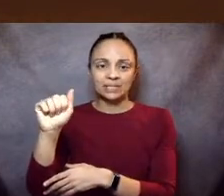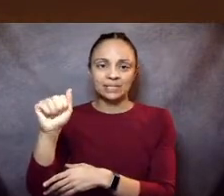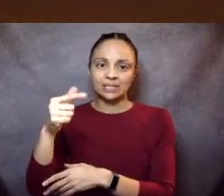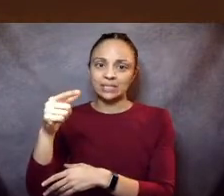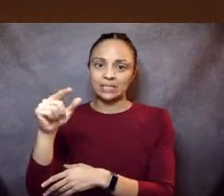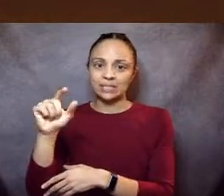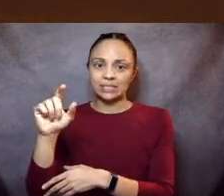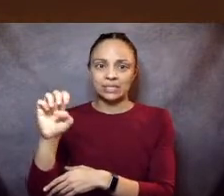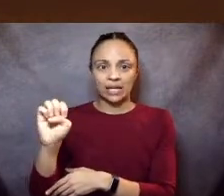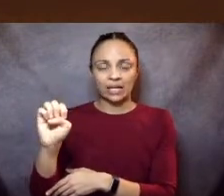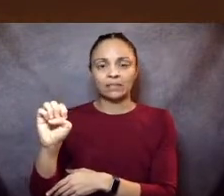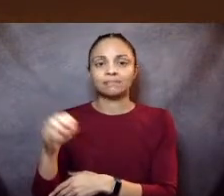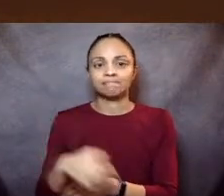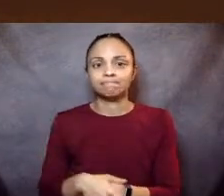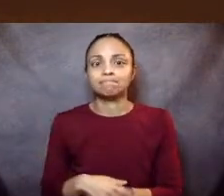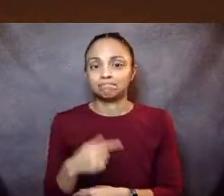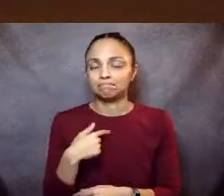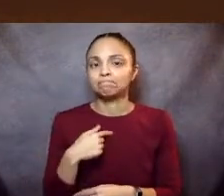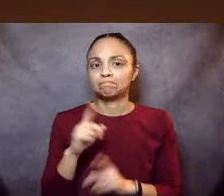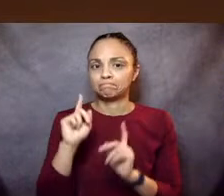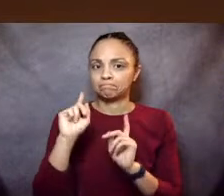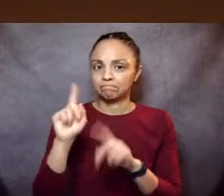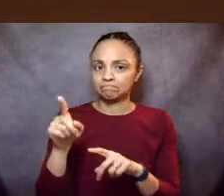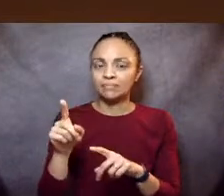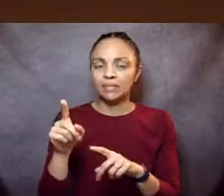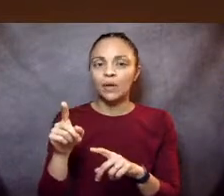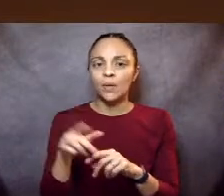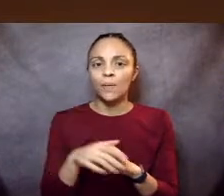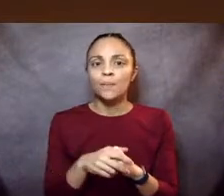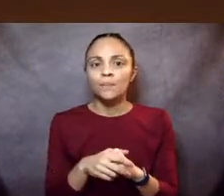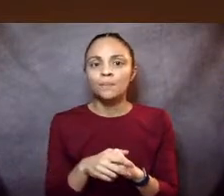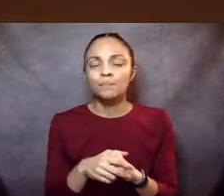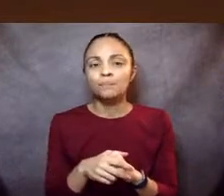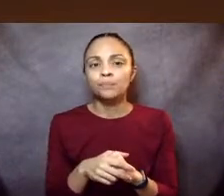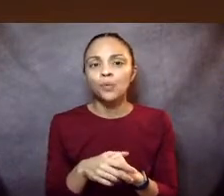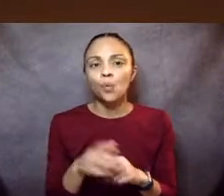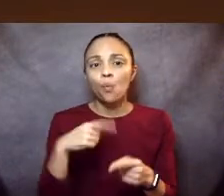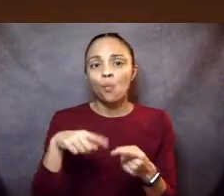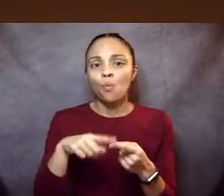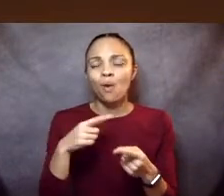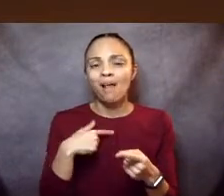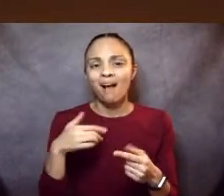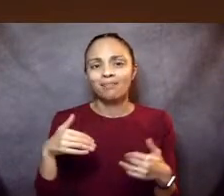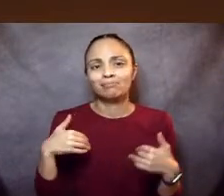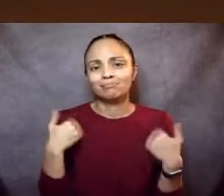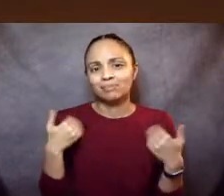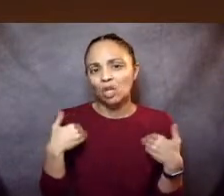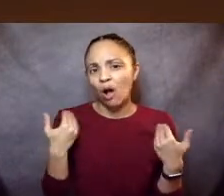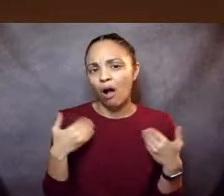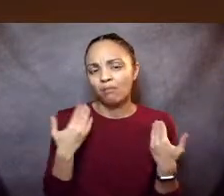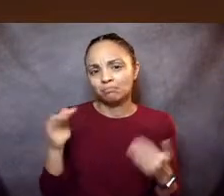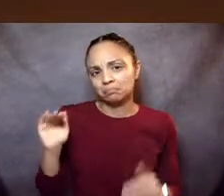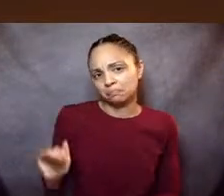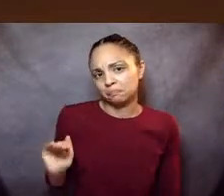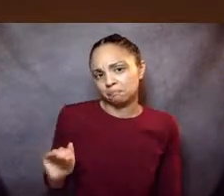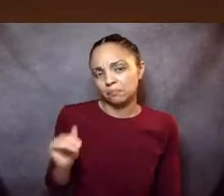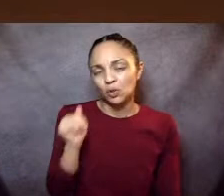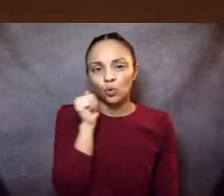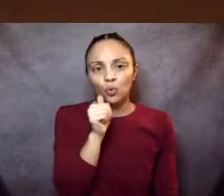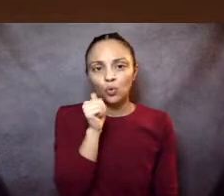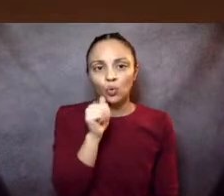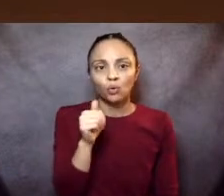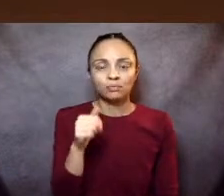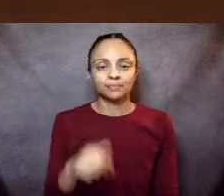are, that my mother enrolled my sister and I in when we were little girls. And we grew up in